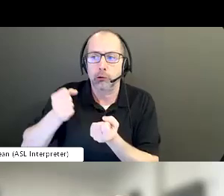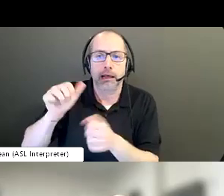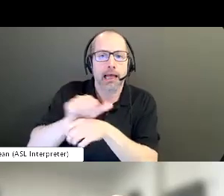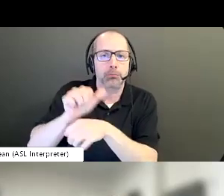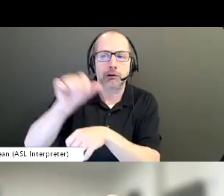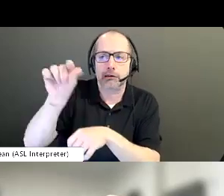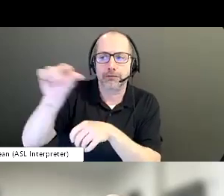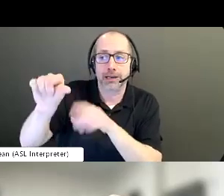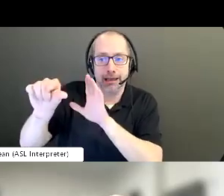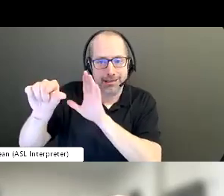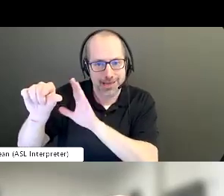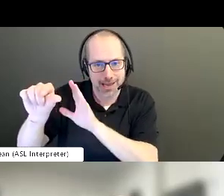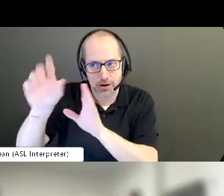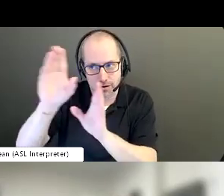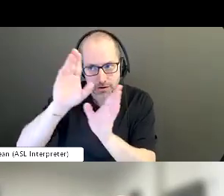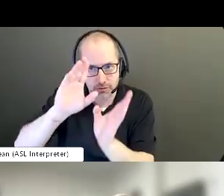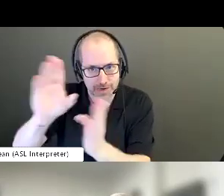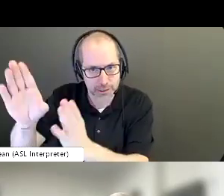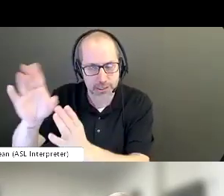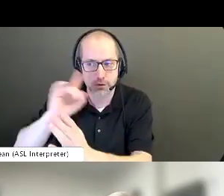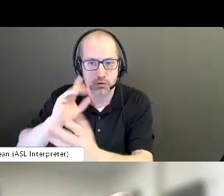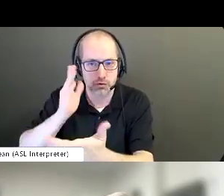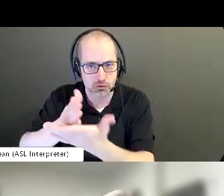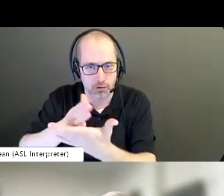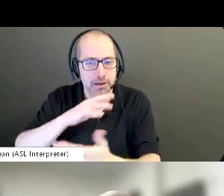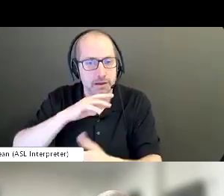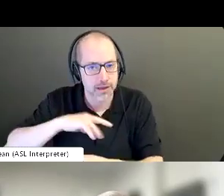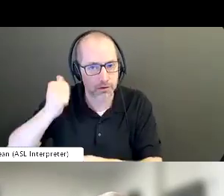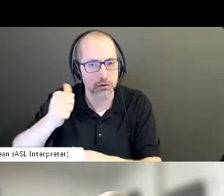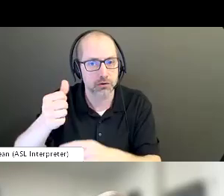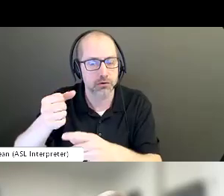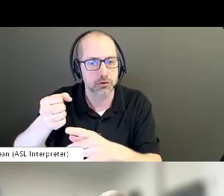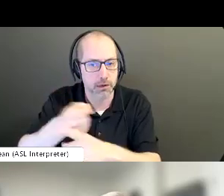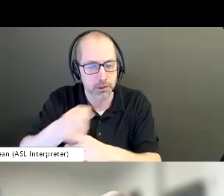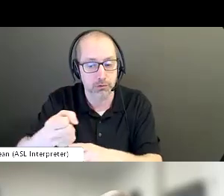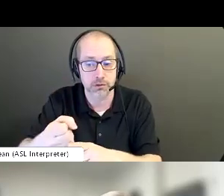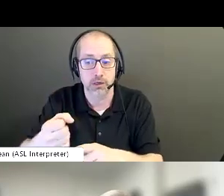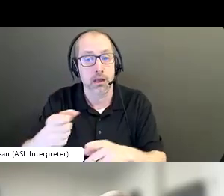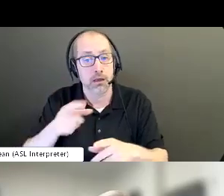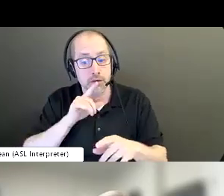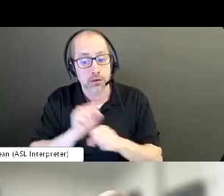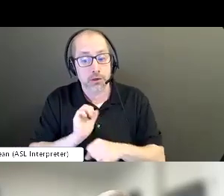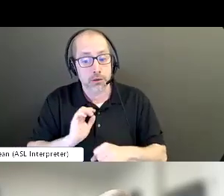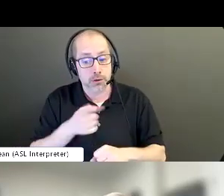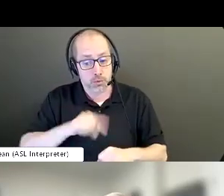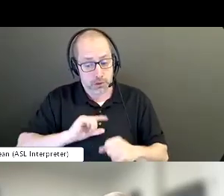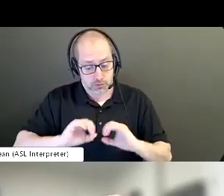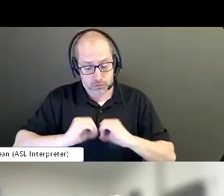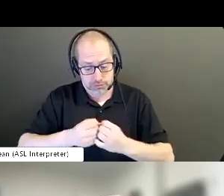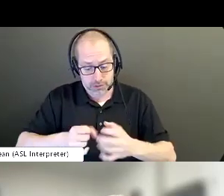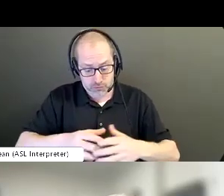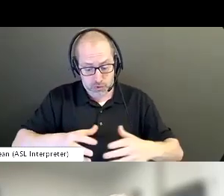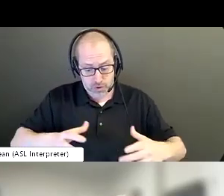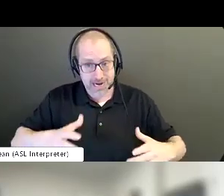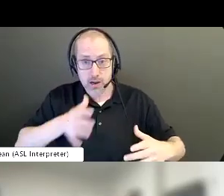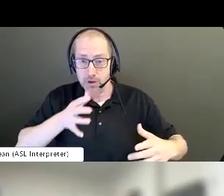to combat elder abuse. And we're growing. There's going to be 5 new communities added this